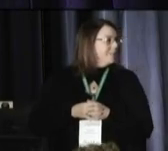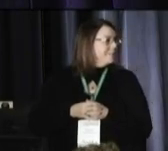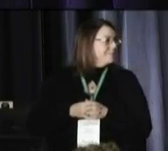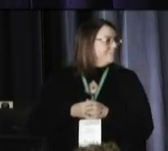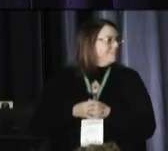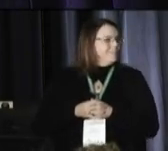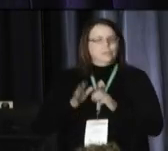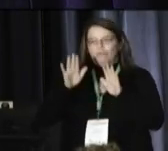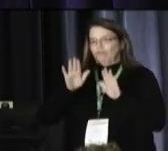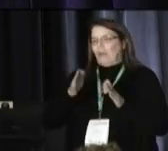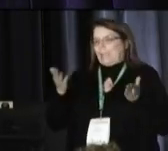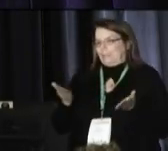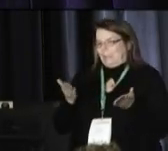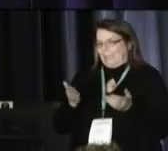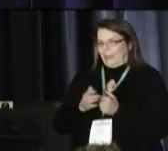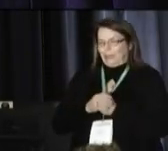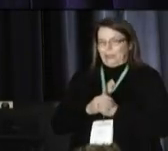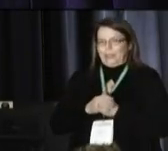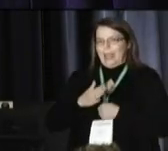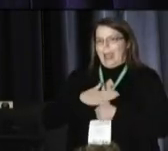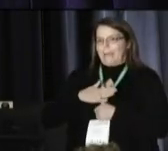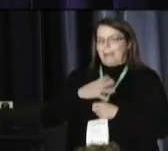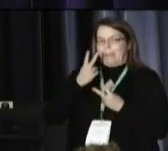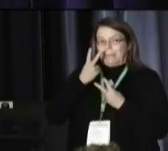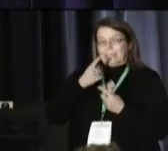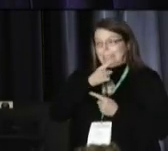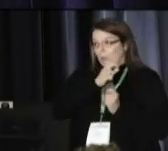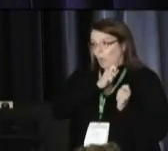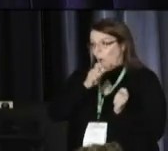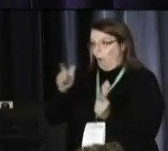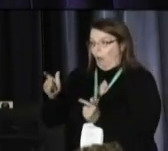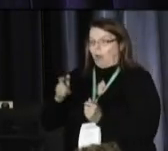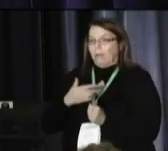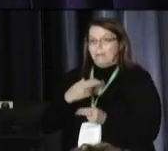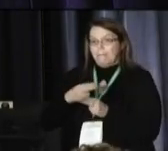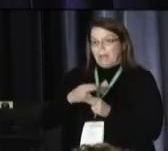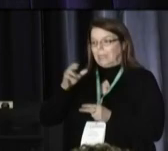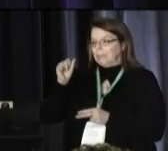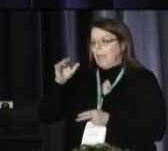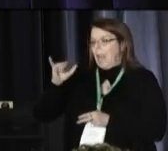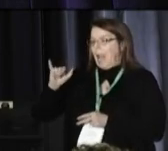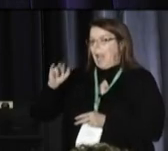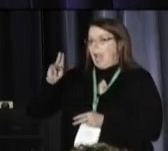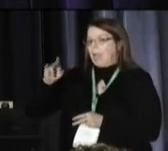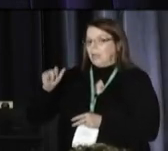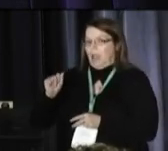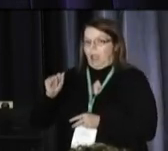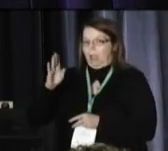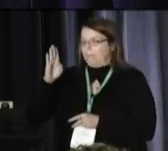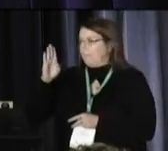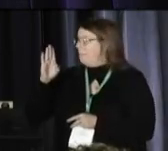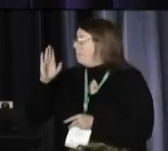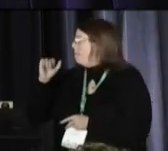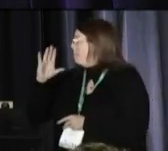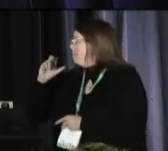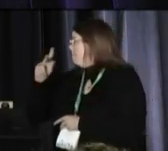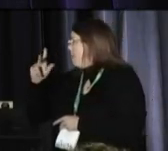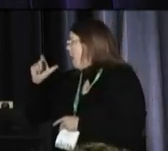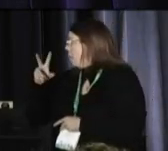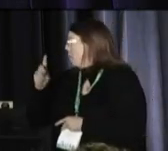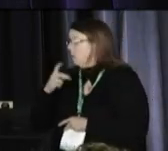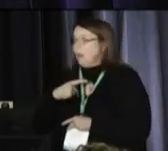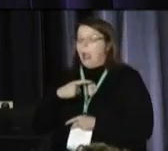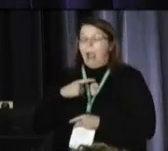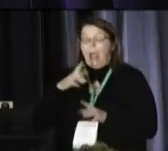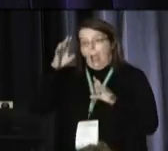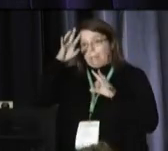It's great to be here. I'm happy to see you all. My name is Anya Backlund, and I am the president of Blue Flower